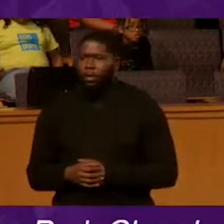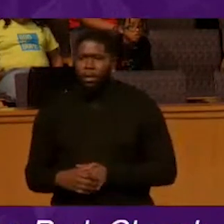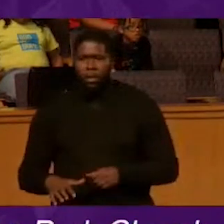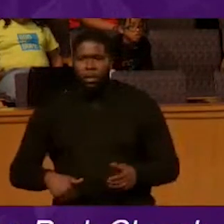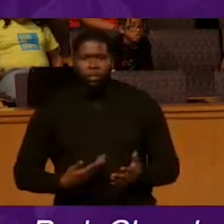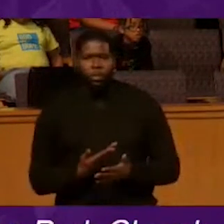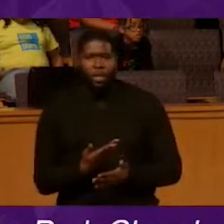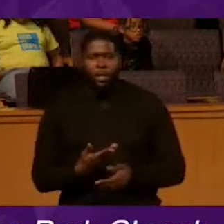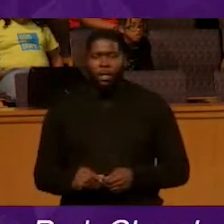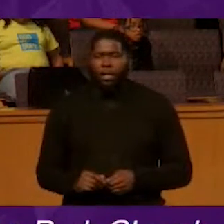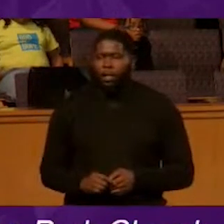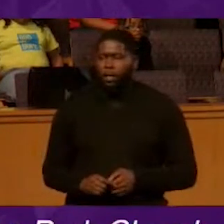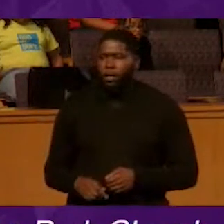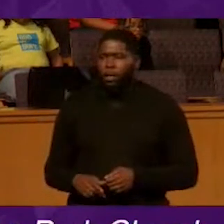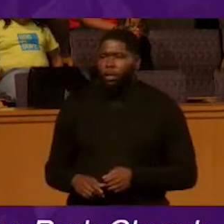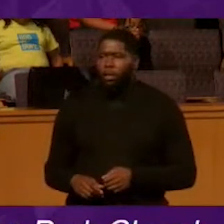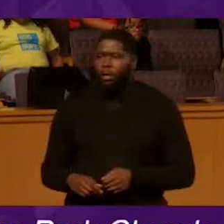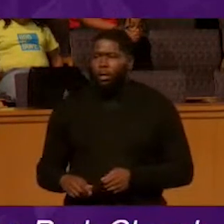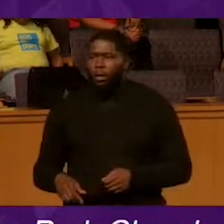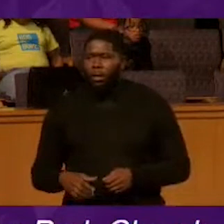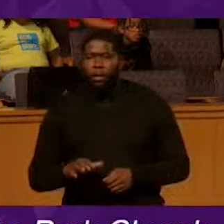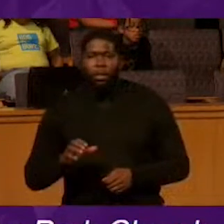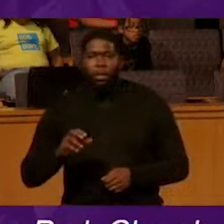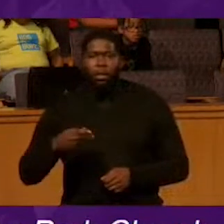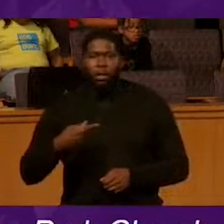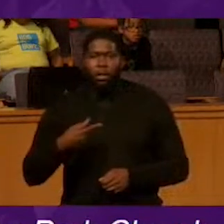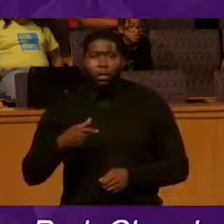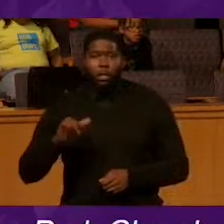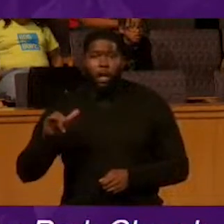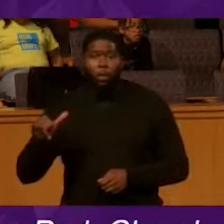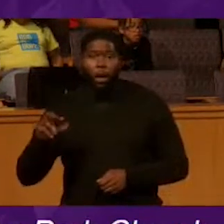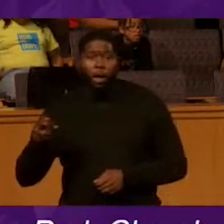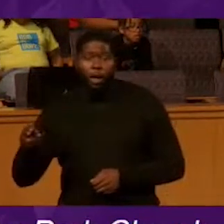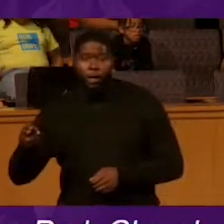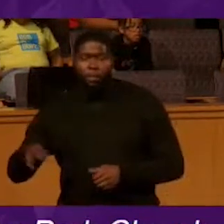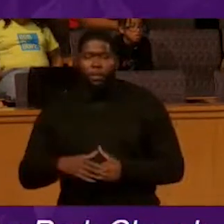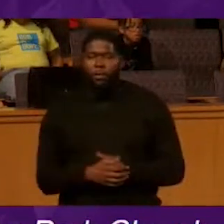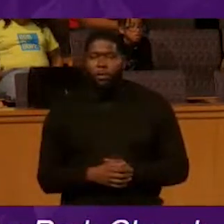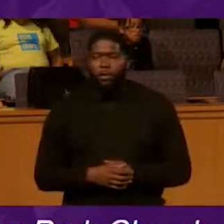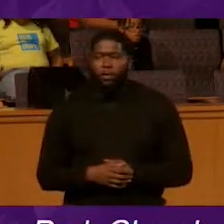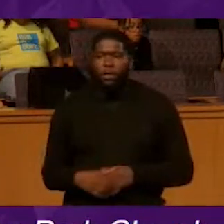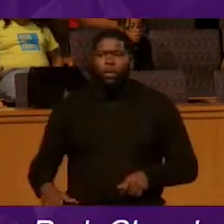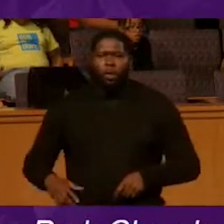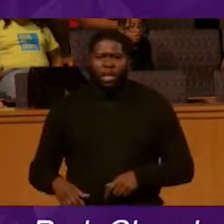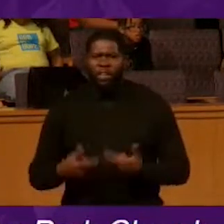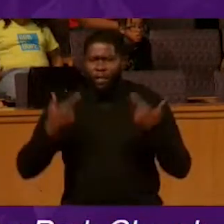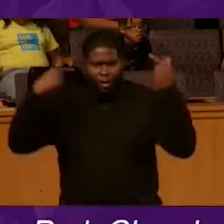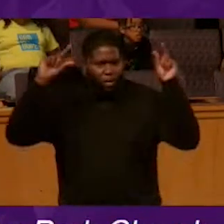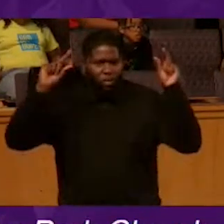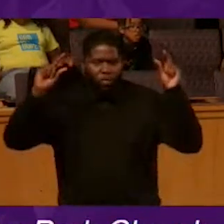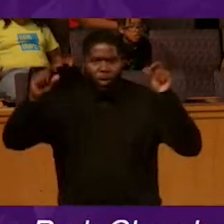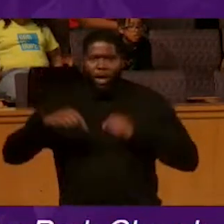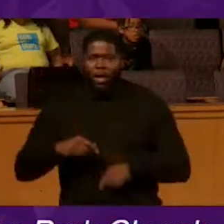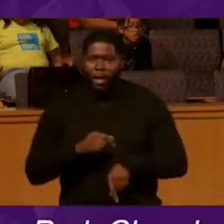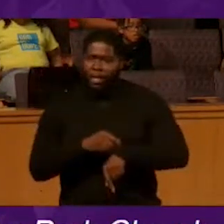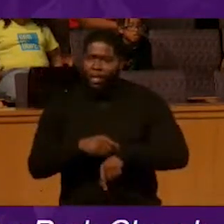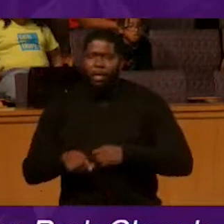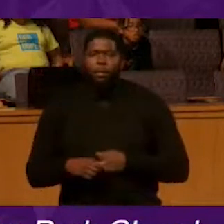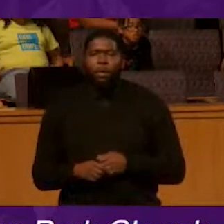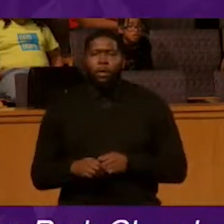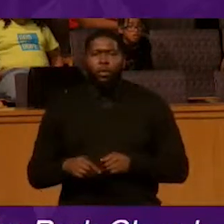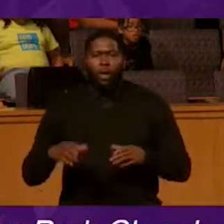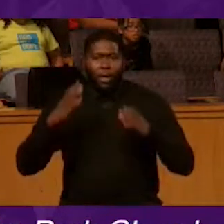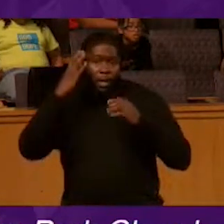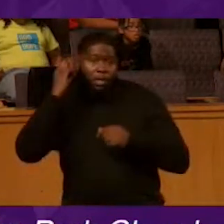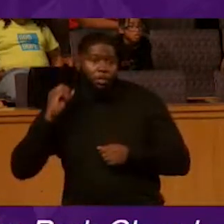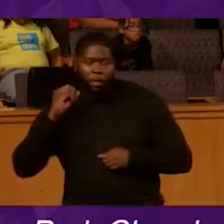gym anymore. We're shifting to the choir room, but we're still going to have a phenomenal experience even in the choir room.